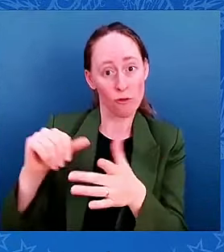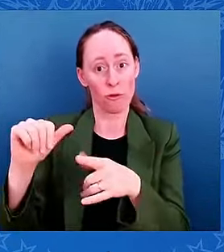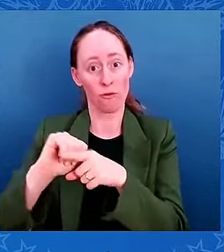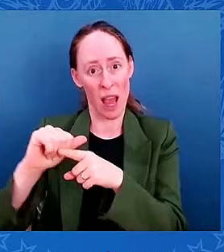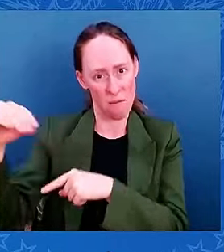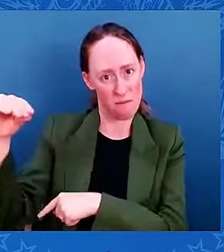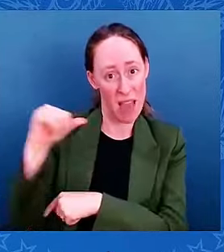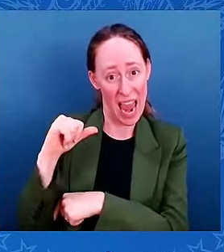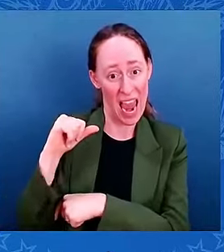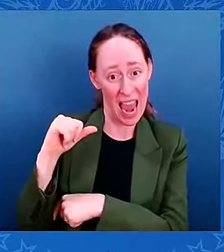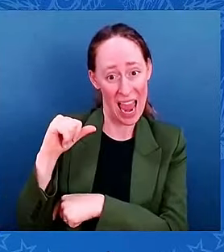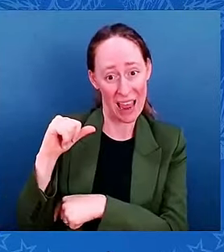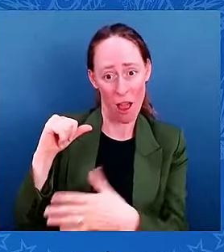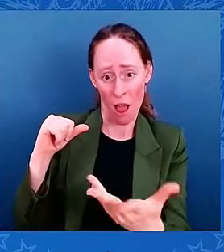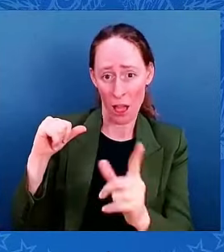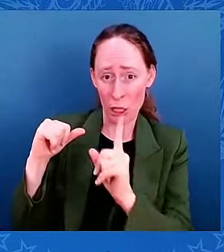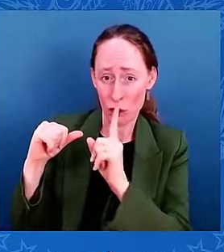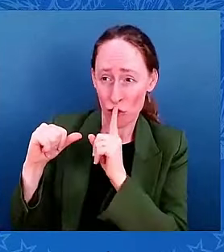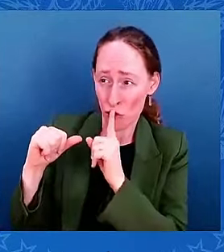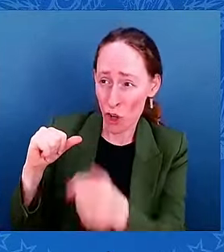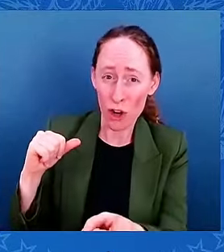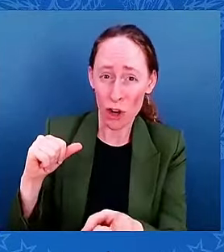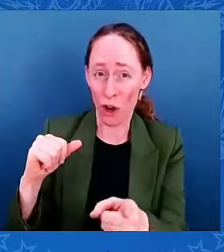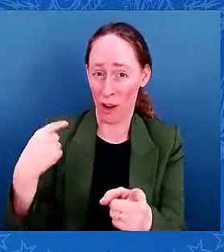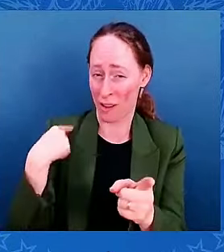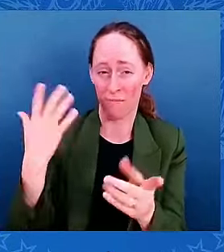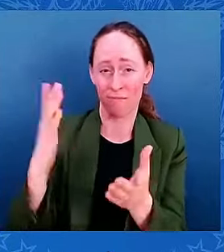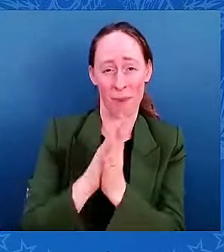trained craftspeople in the nation.